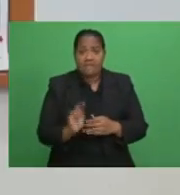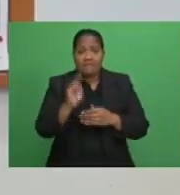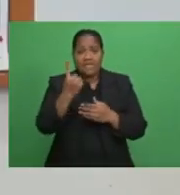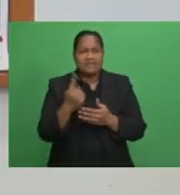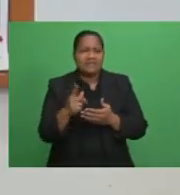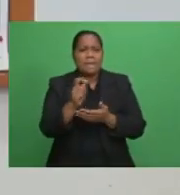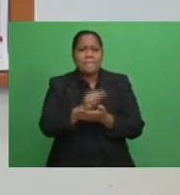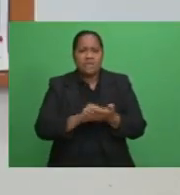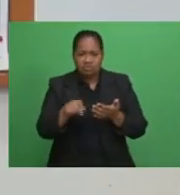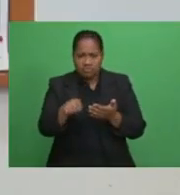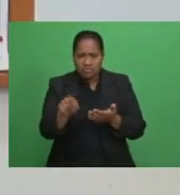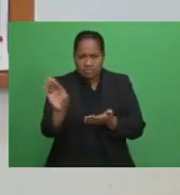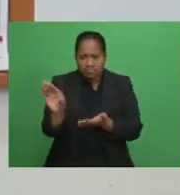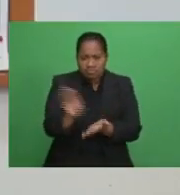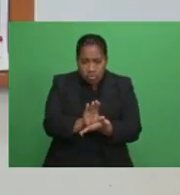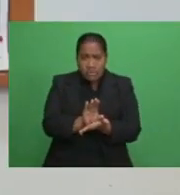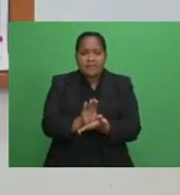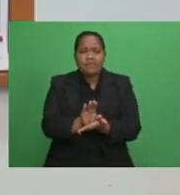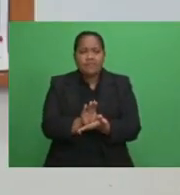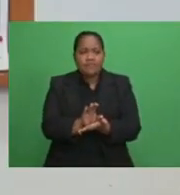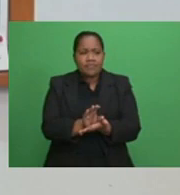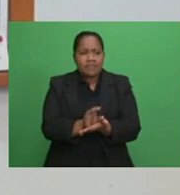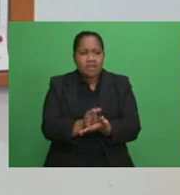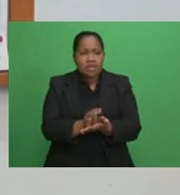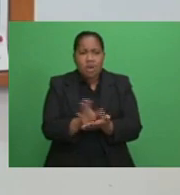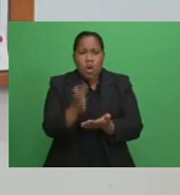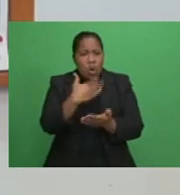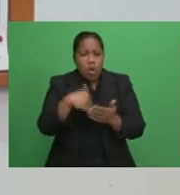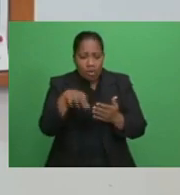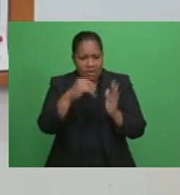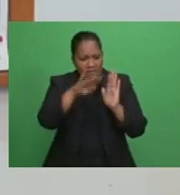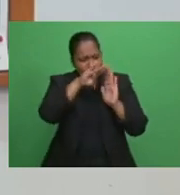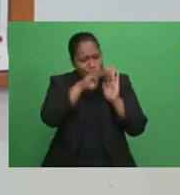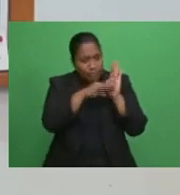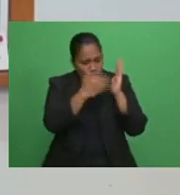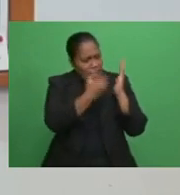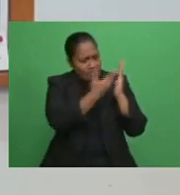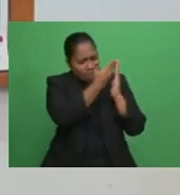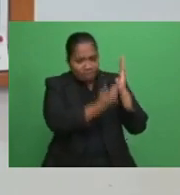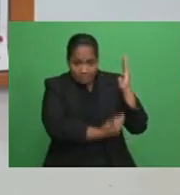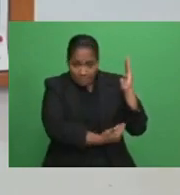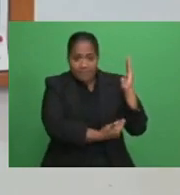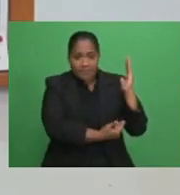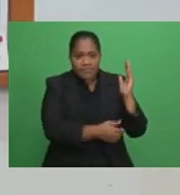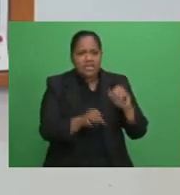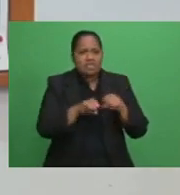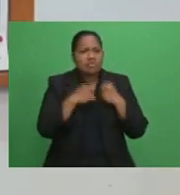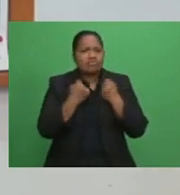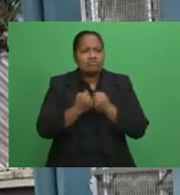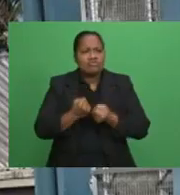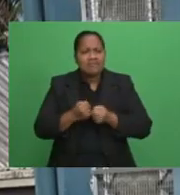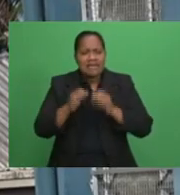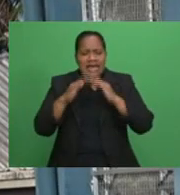grant, all that request is there. Even for social housing to assist